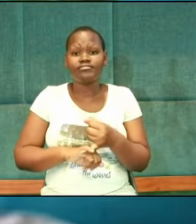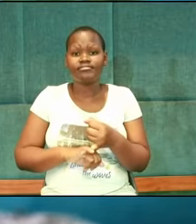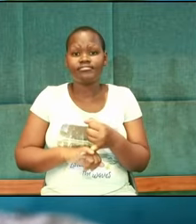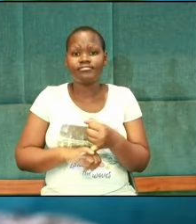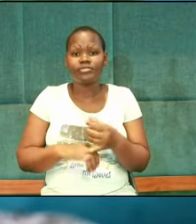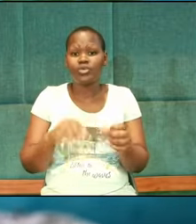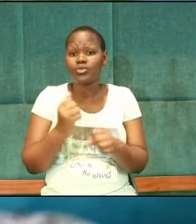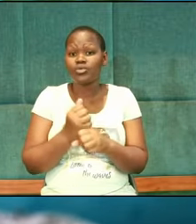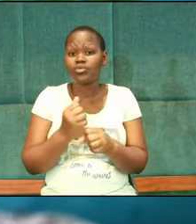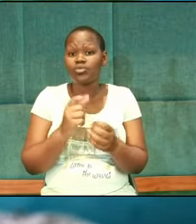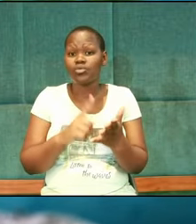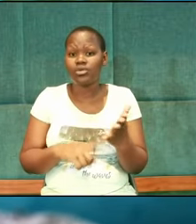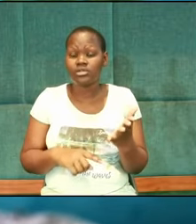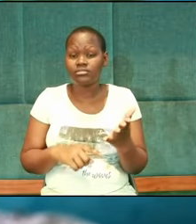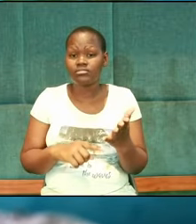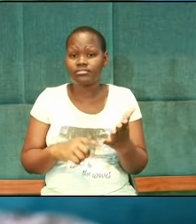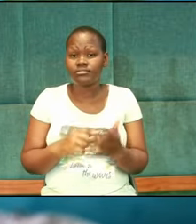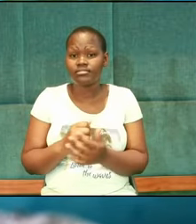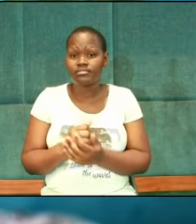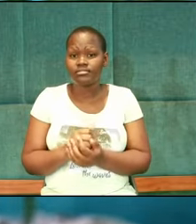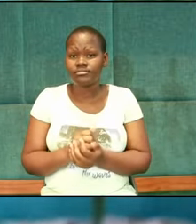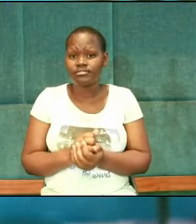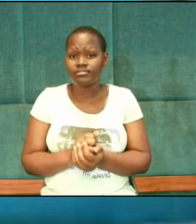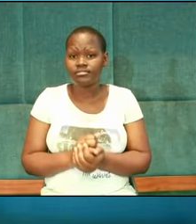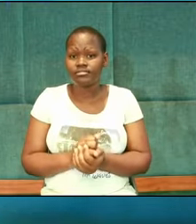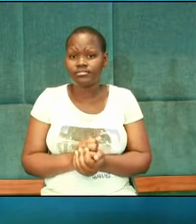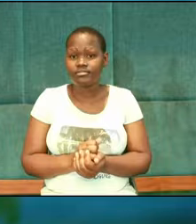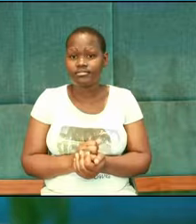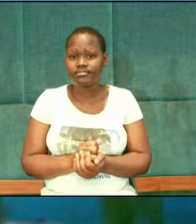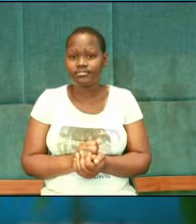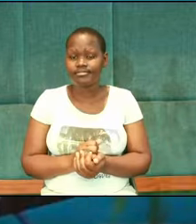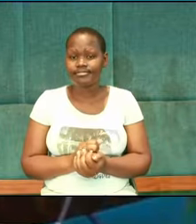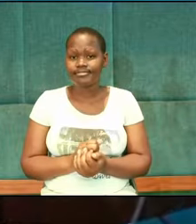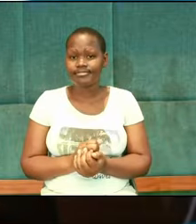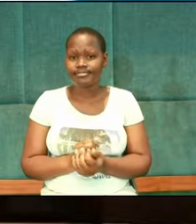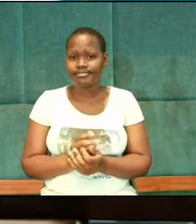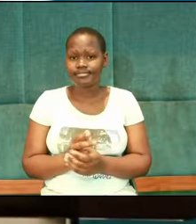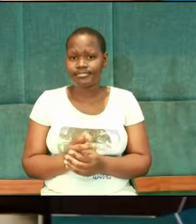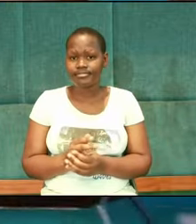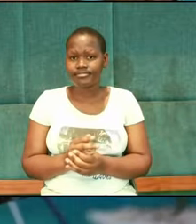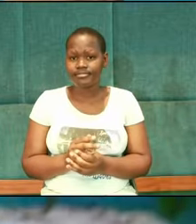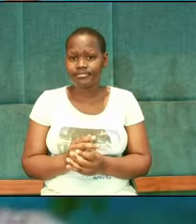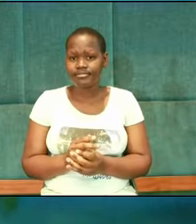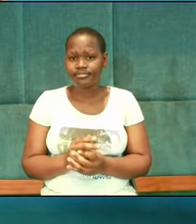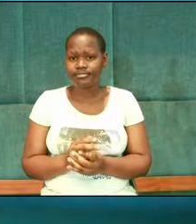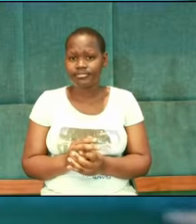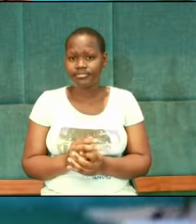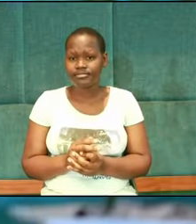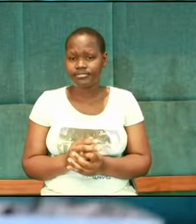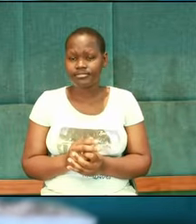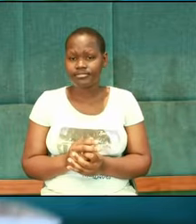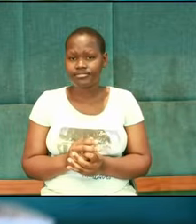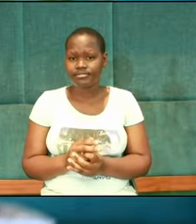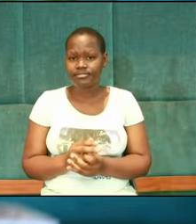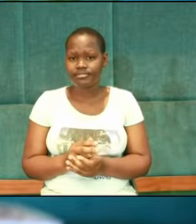give 16. I'll say it Friday. Pastor, allow me.